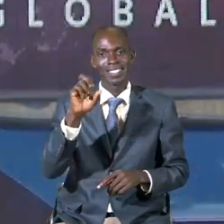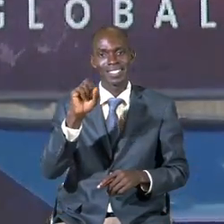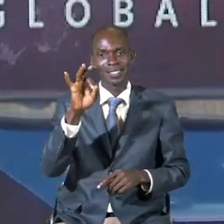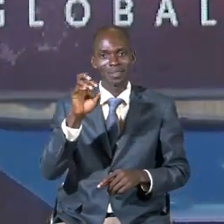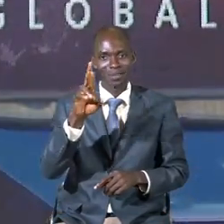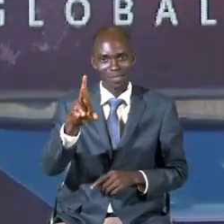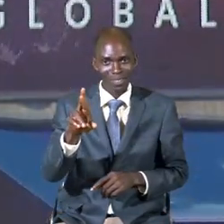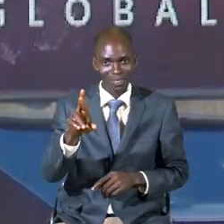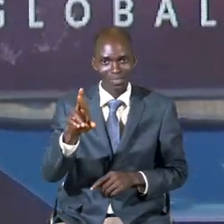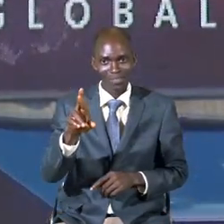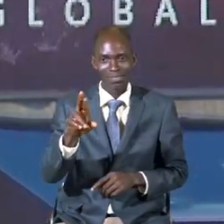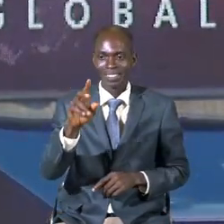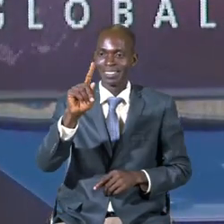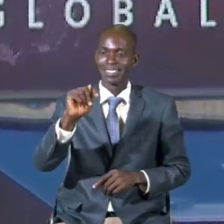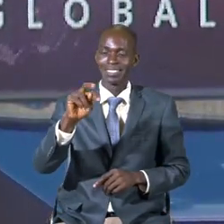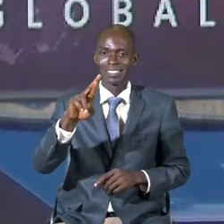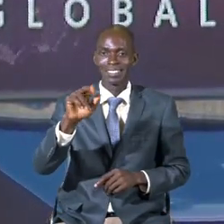transparent